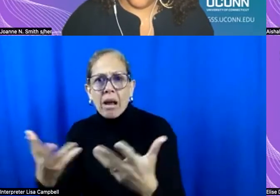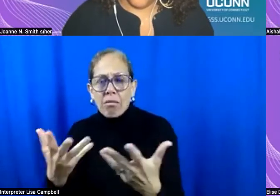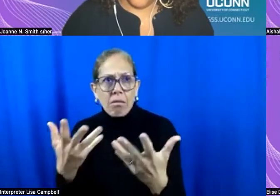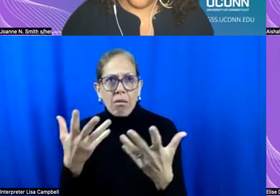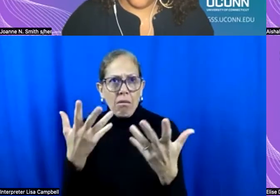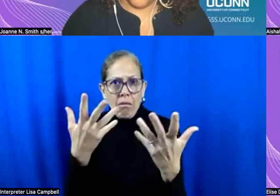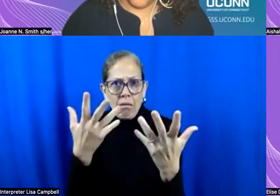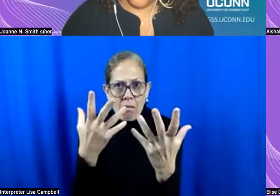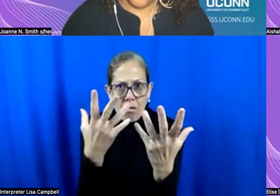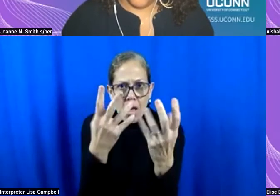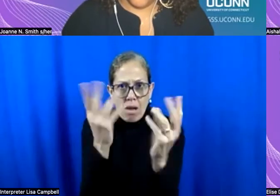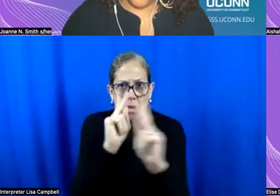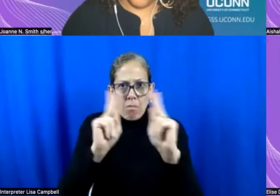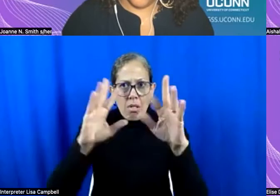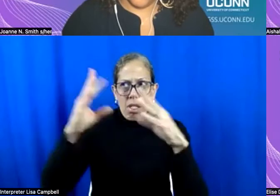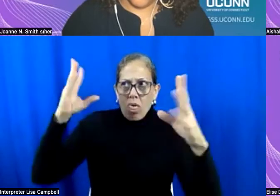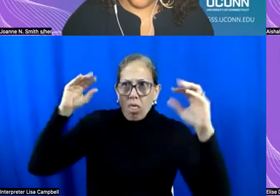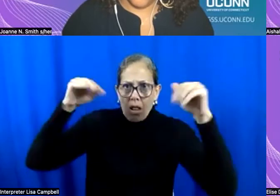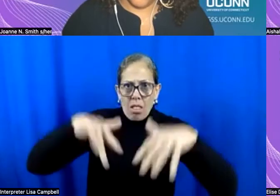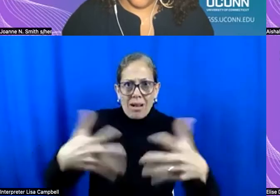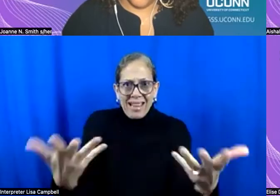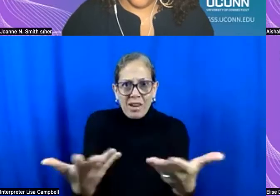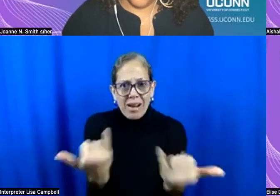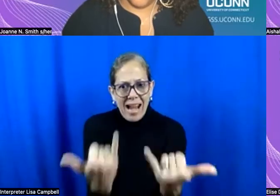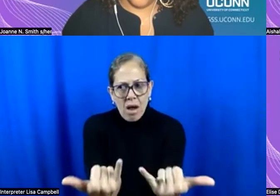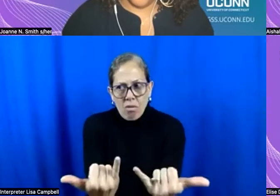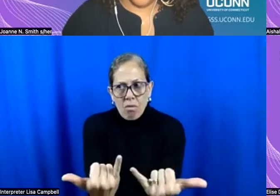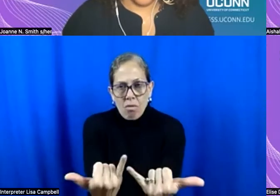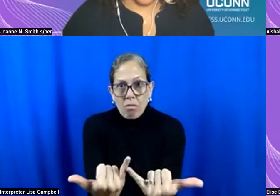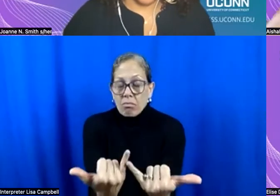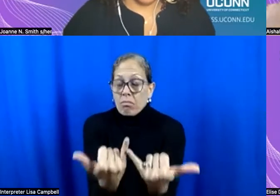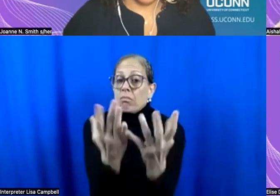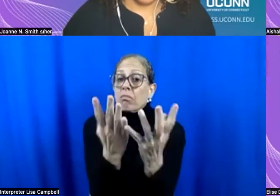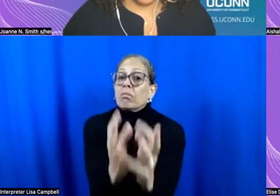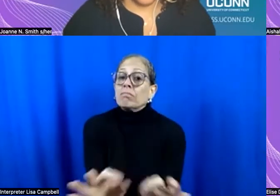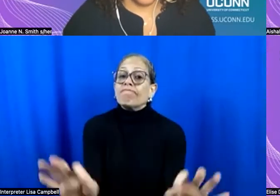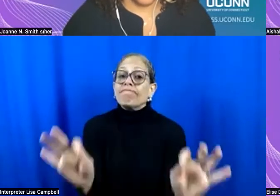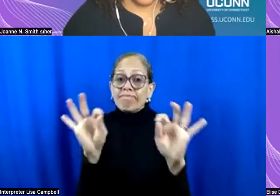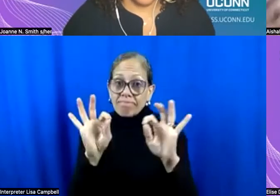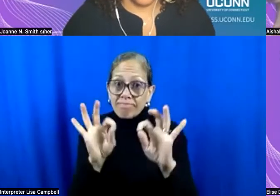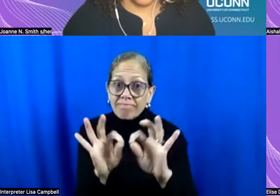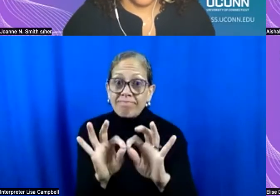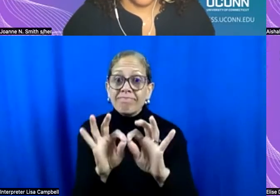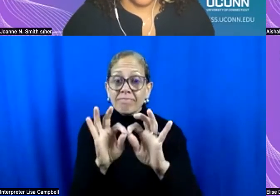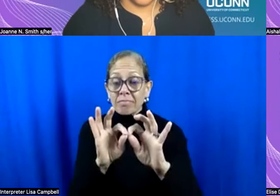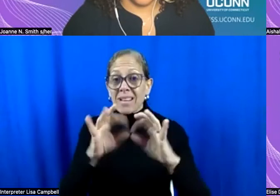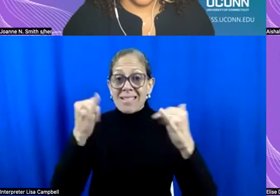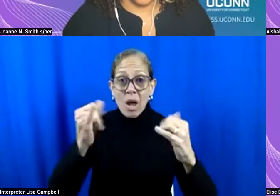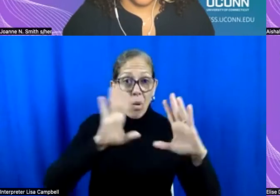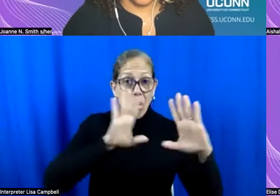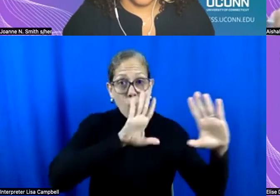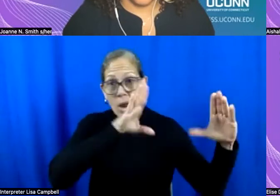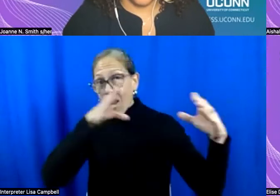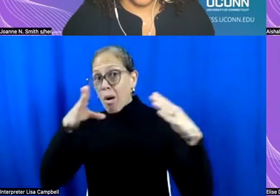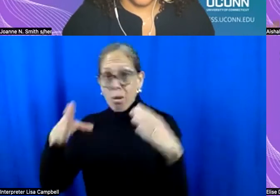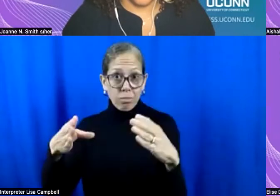and descendants of people who are living here now, that it is, I think, imperative that we lift up and center these